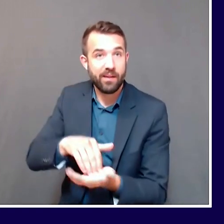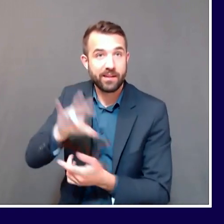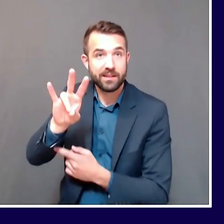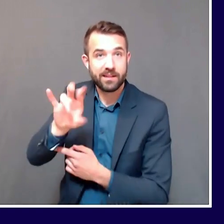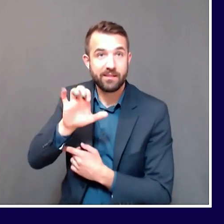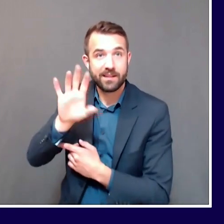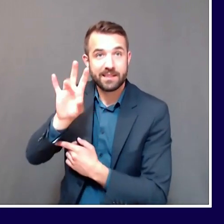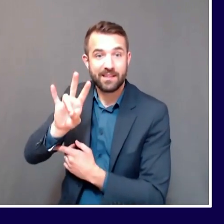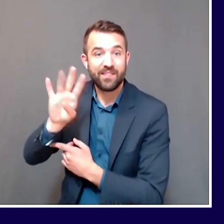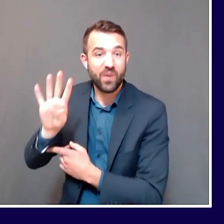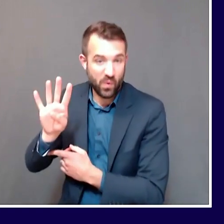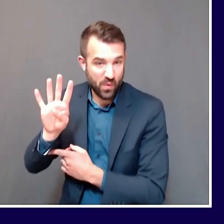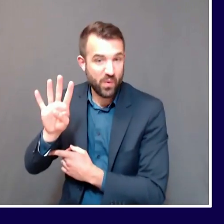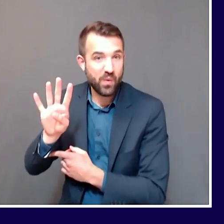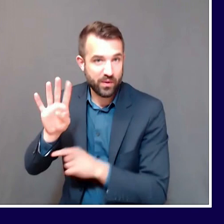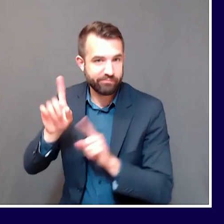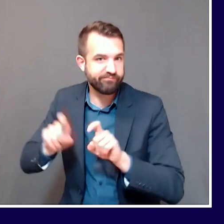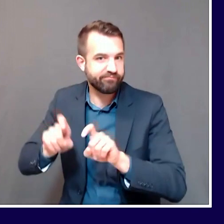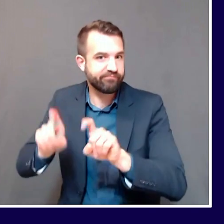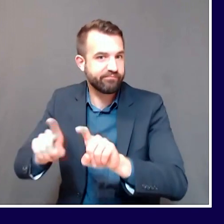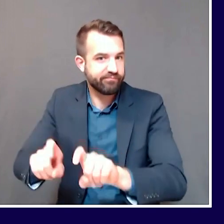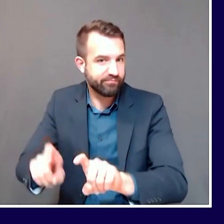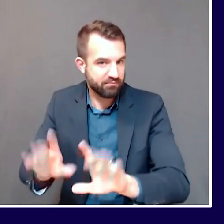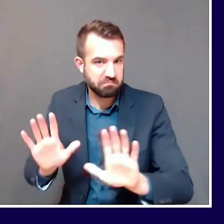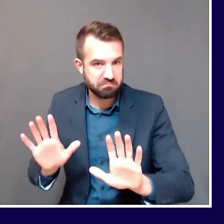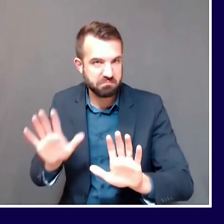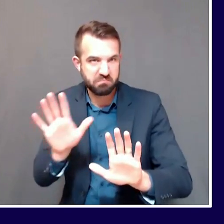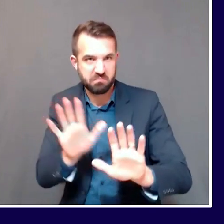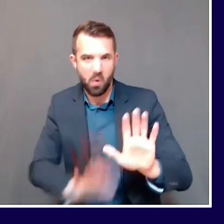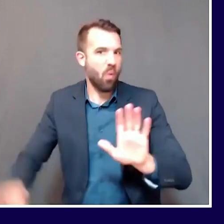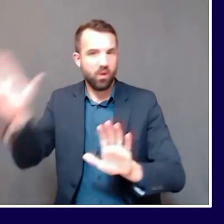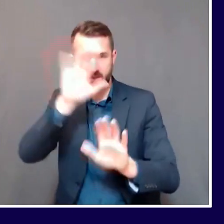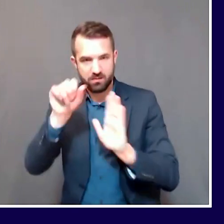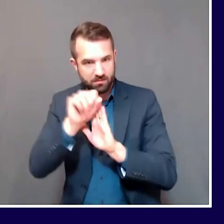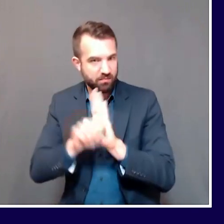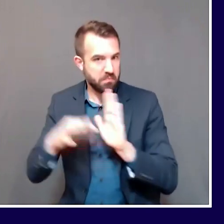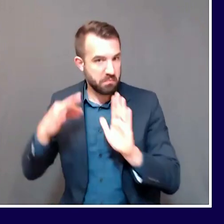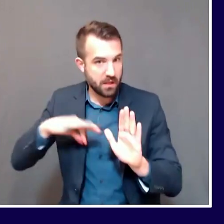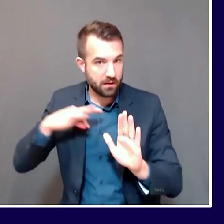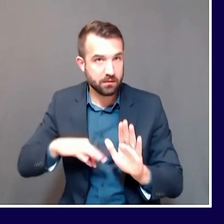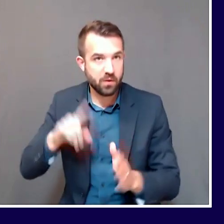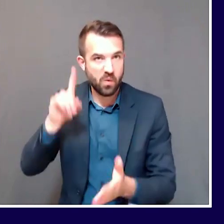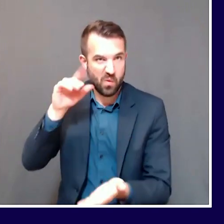1,774 tests were done statewide. Of those